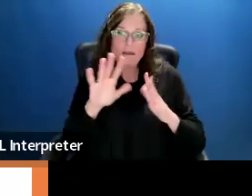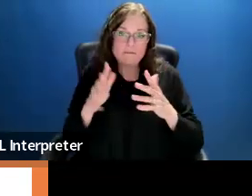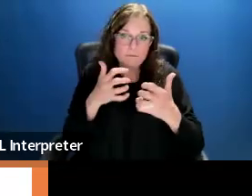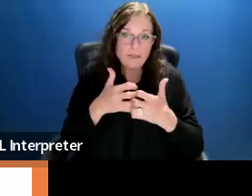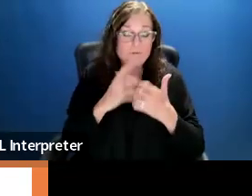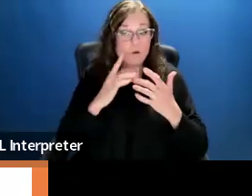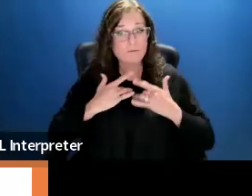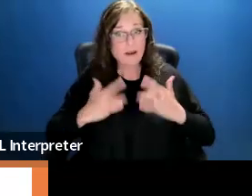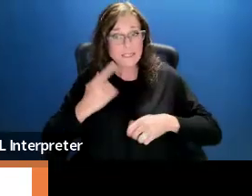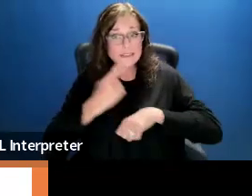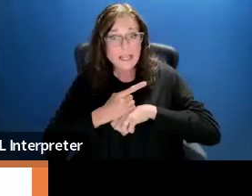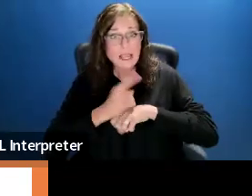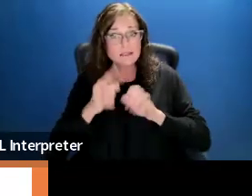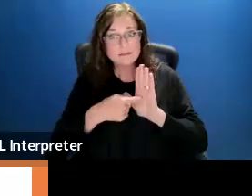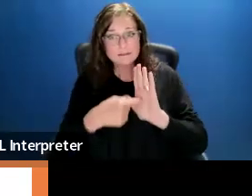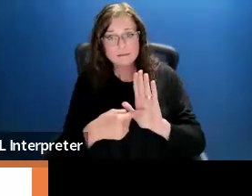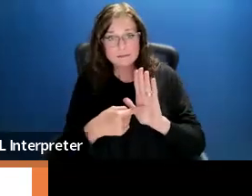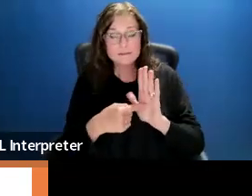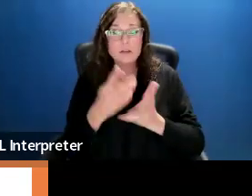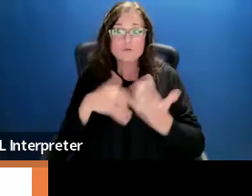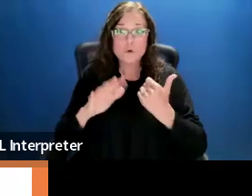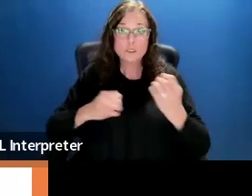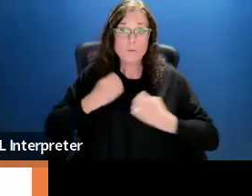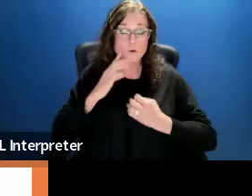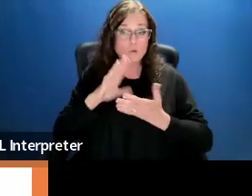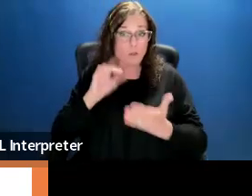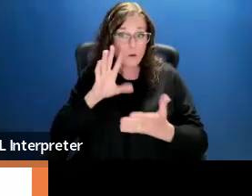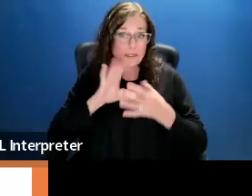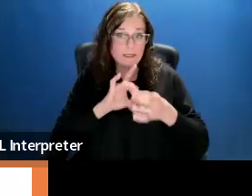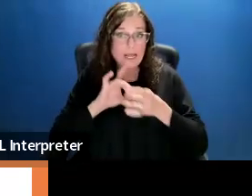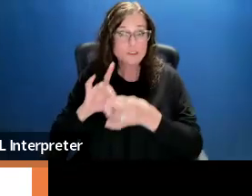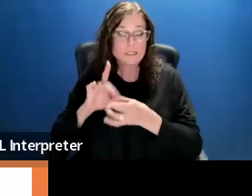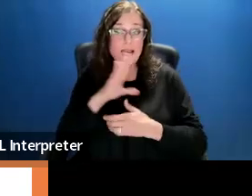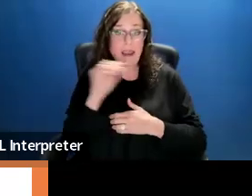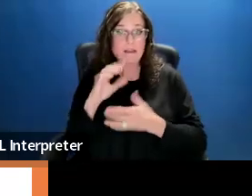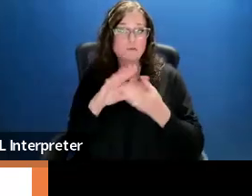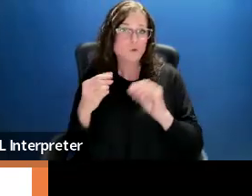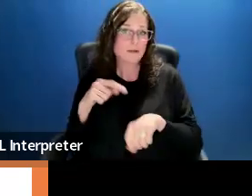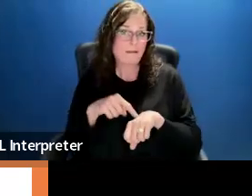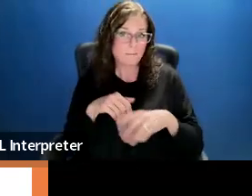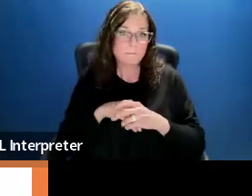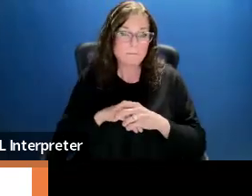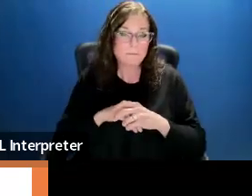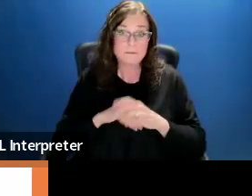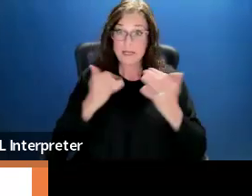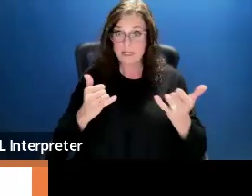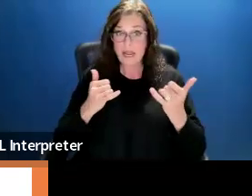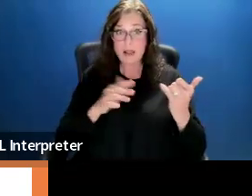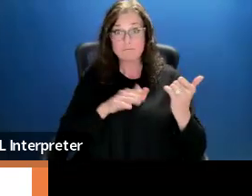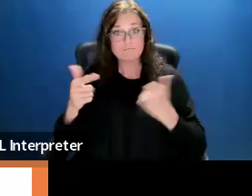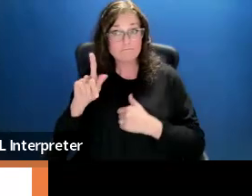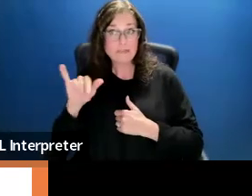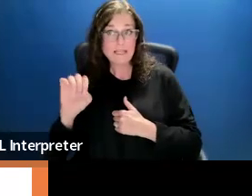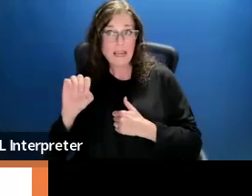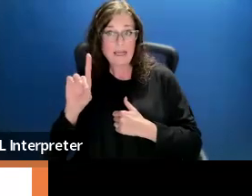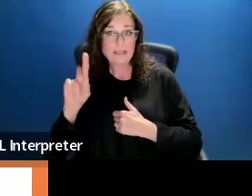for Valentine's Day displays, social emotional learning connections, and story times. Now over to Katie